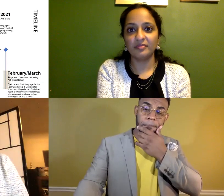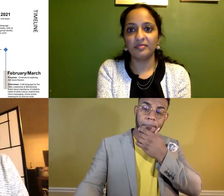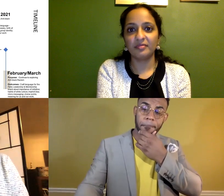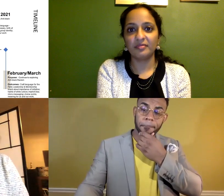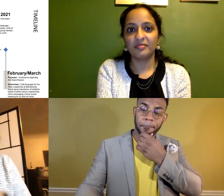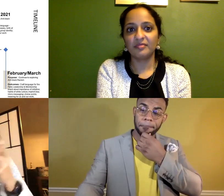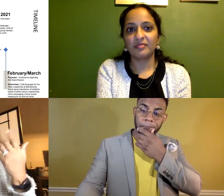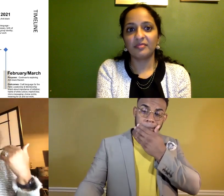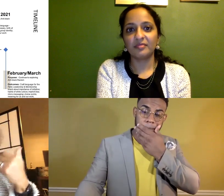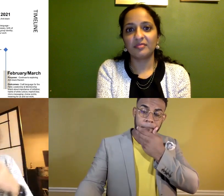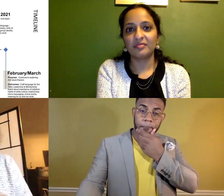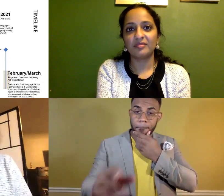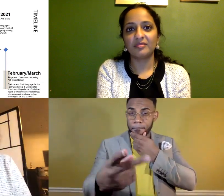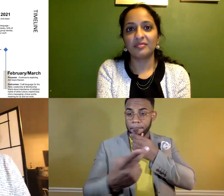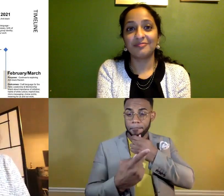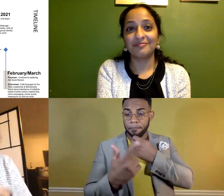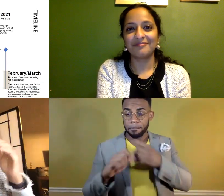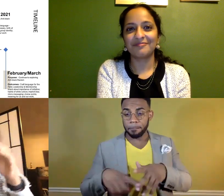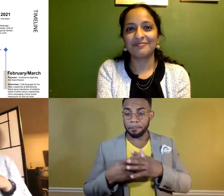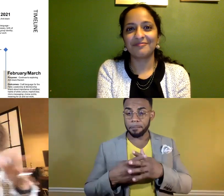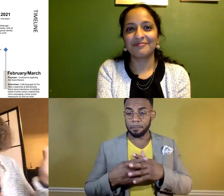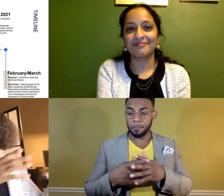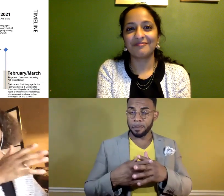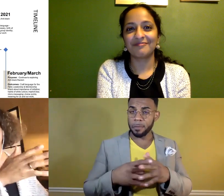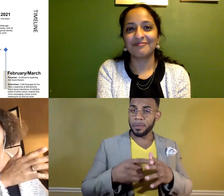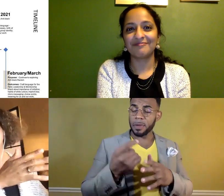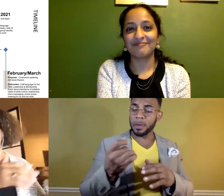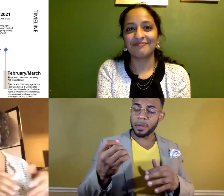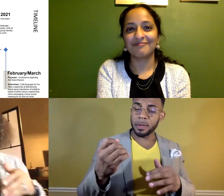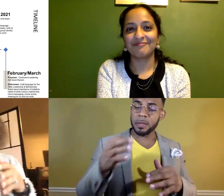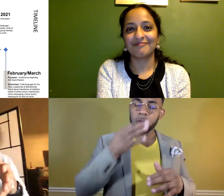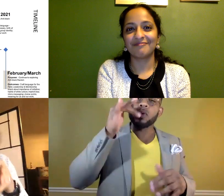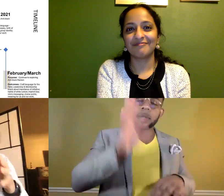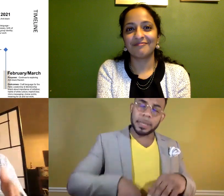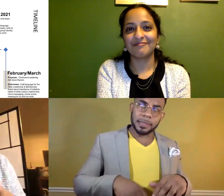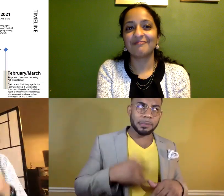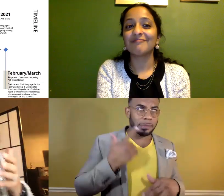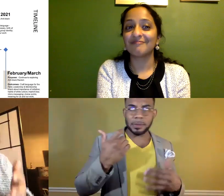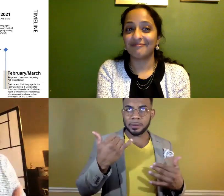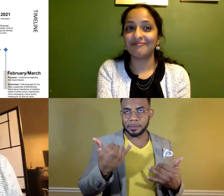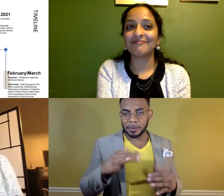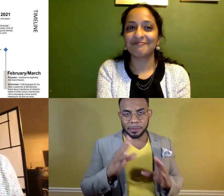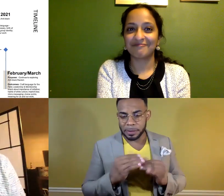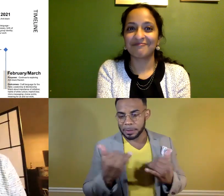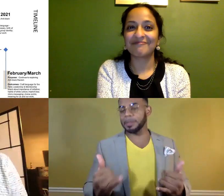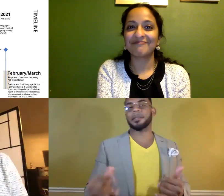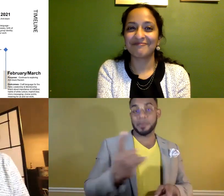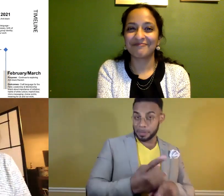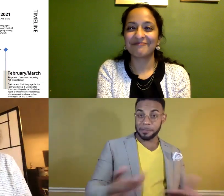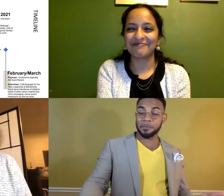So Preeti, you and I, we started a little bit sooner than just this meeting today,